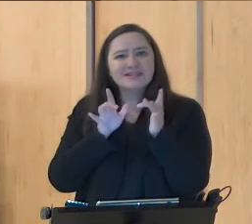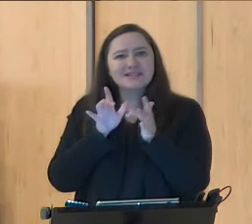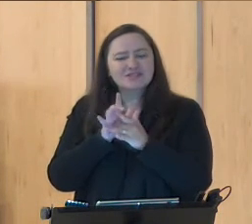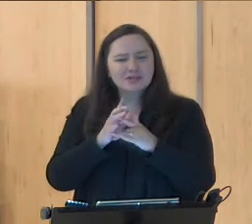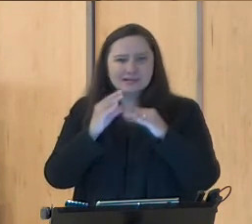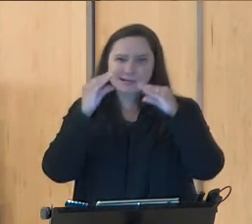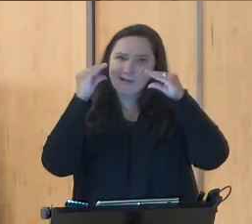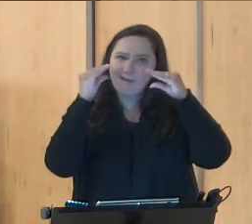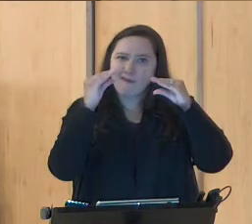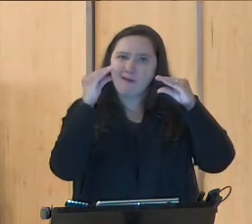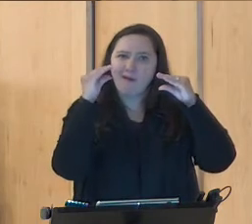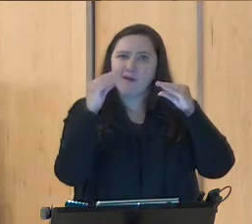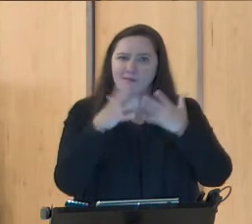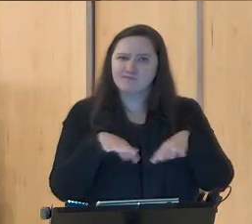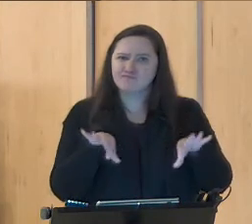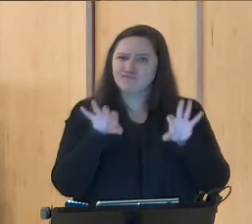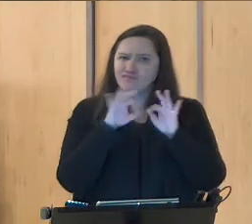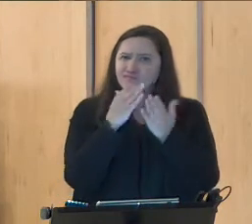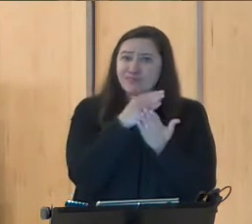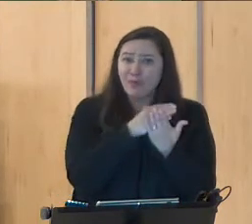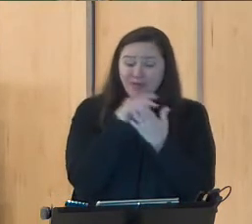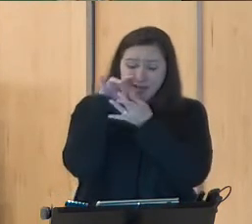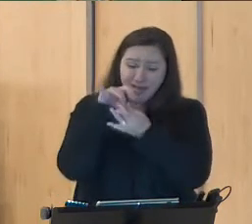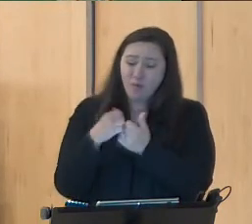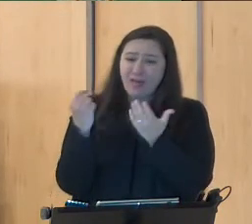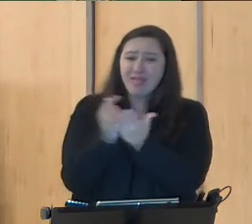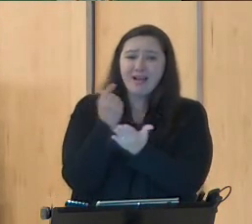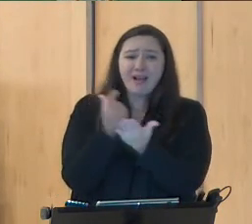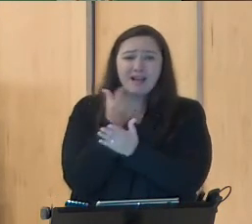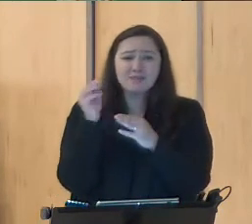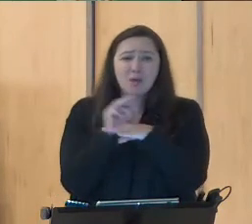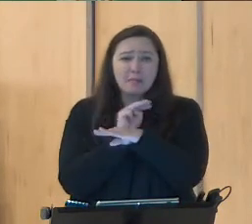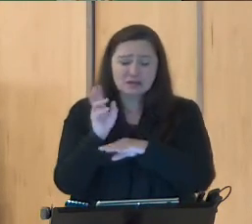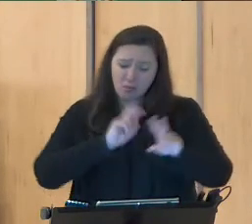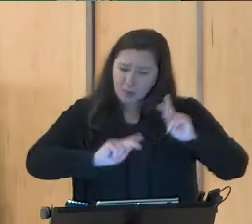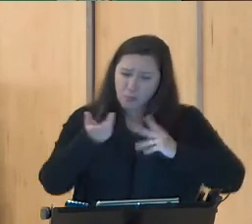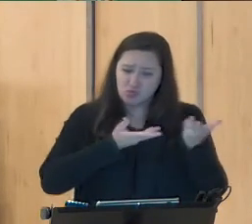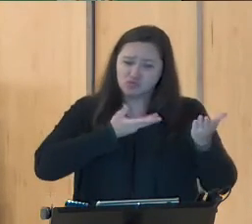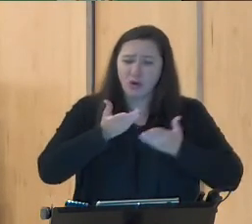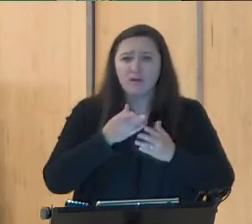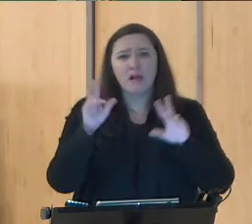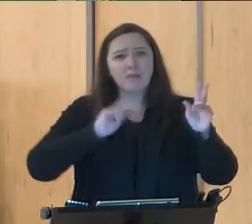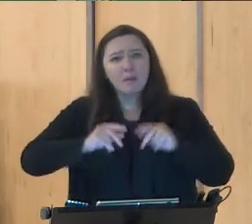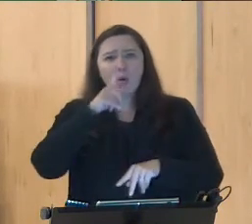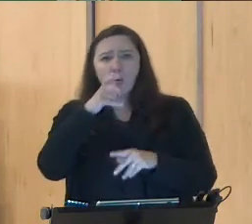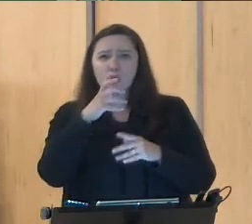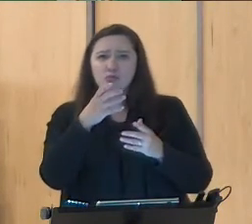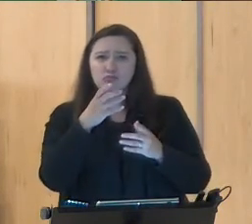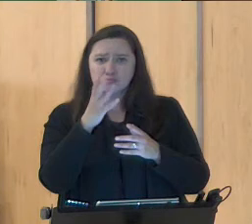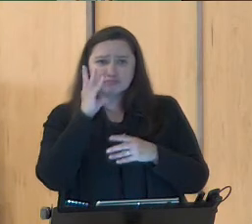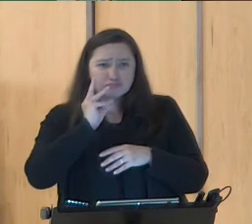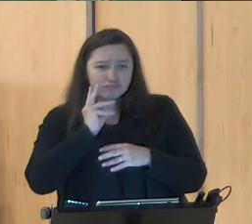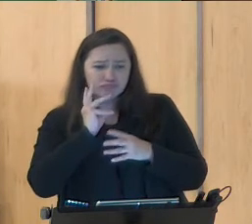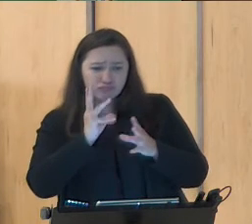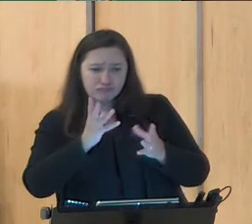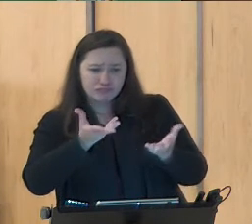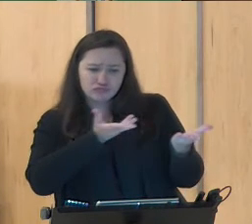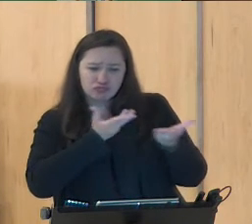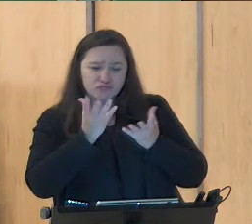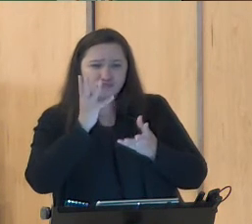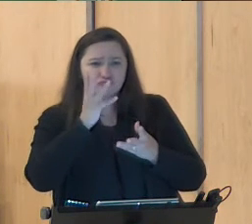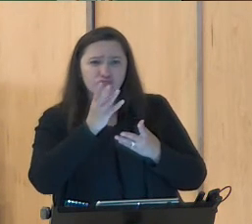important lessons about the gospel ministry, those who serve in it and those who are served by it. And what did we